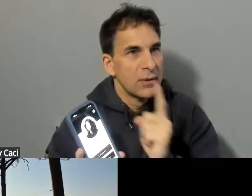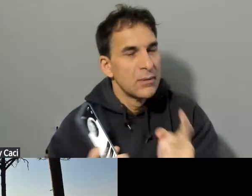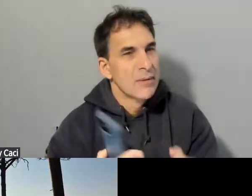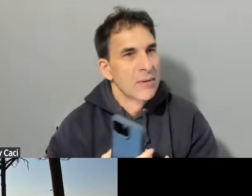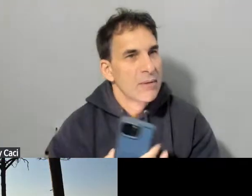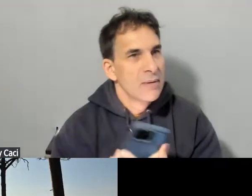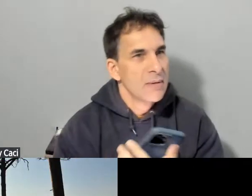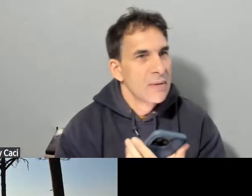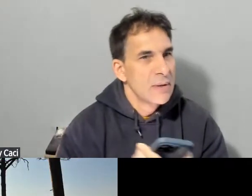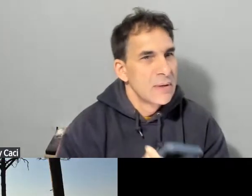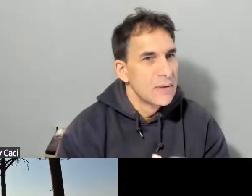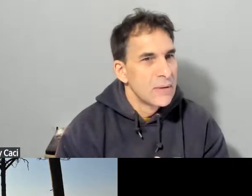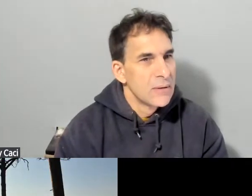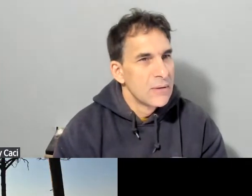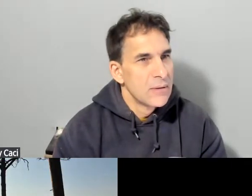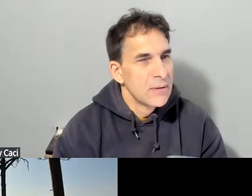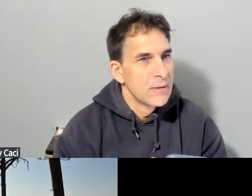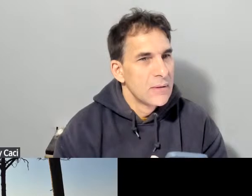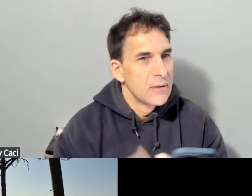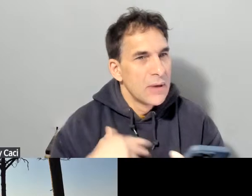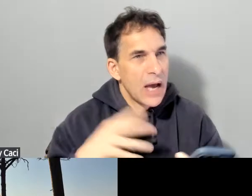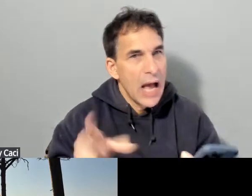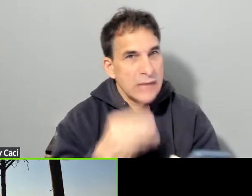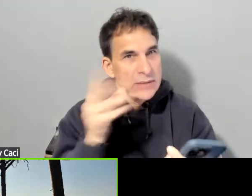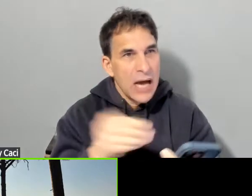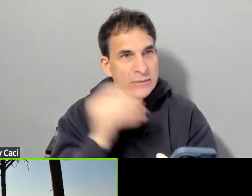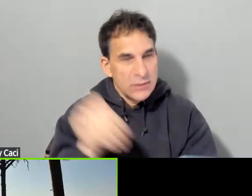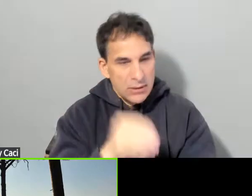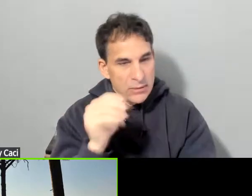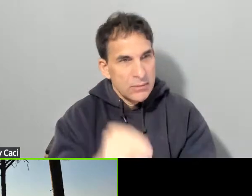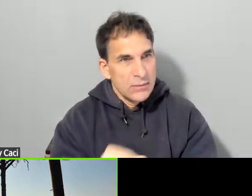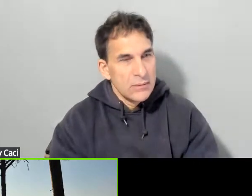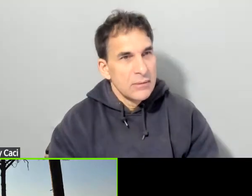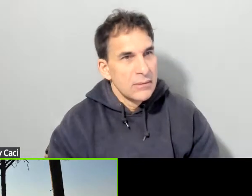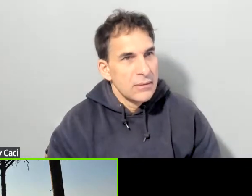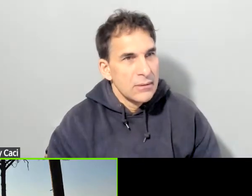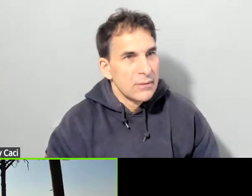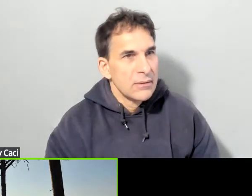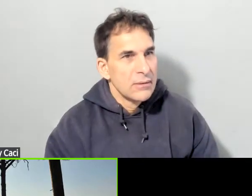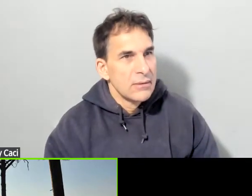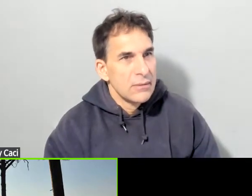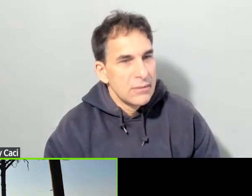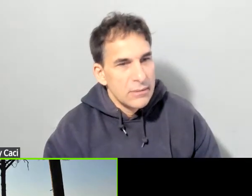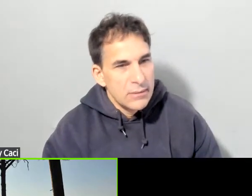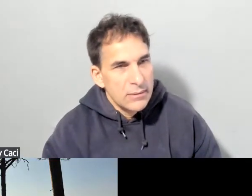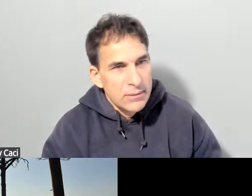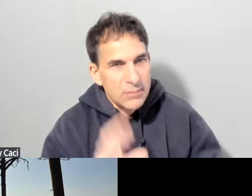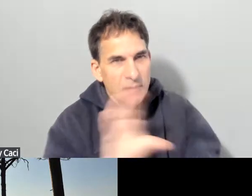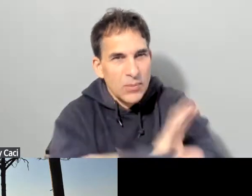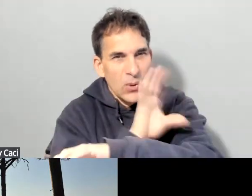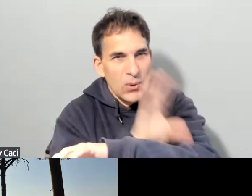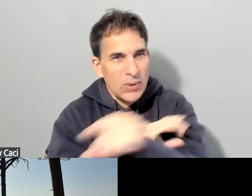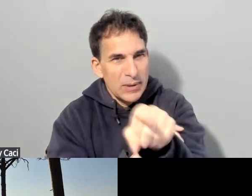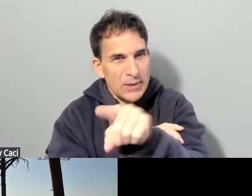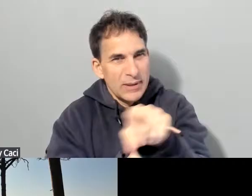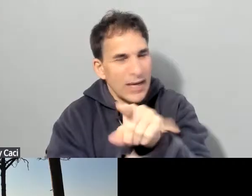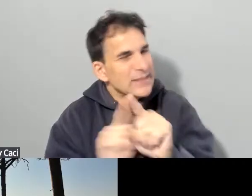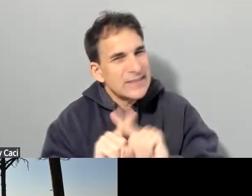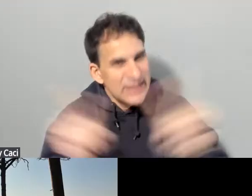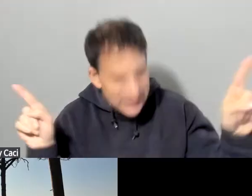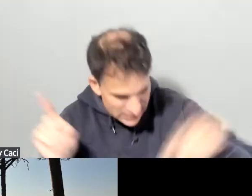Is that right? Is that what I need to do? I believe so. Yes. And add.